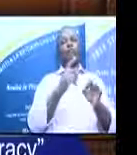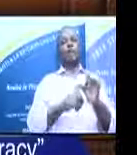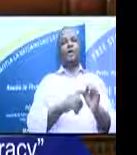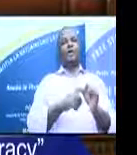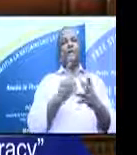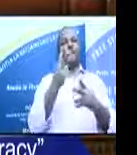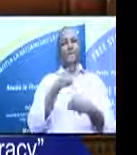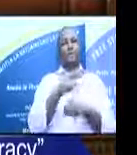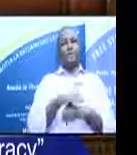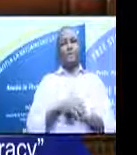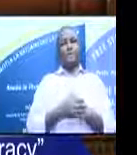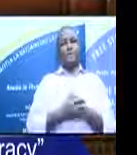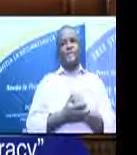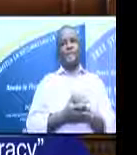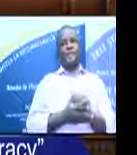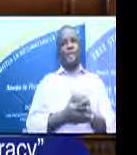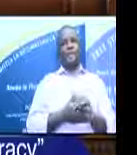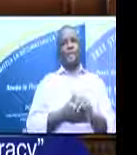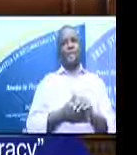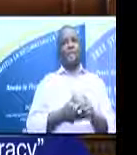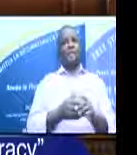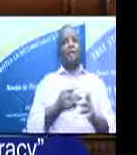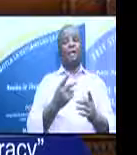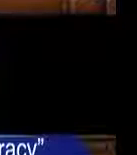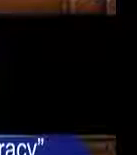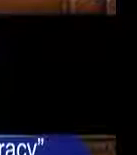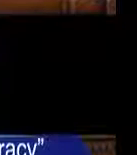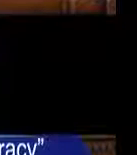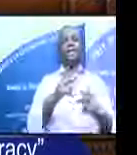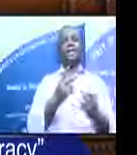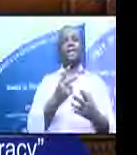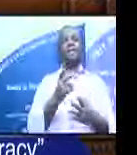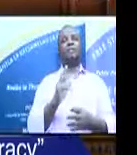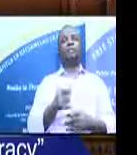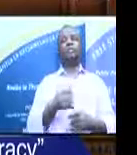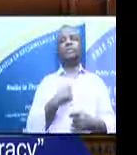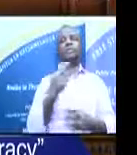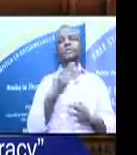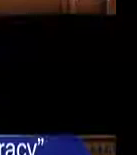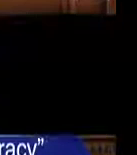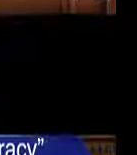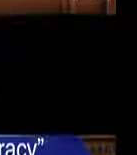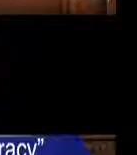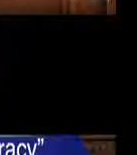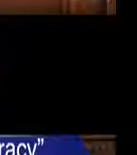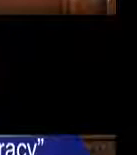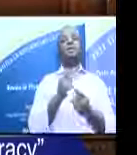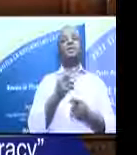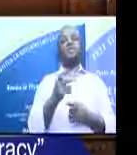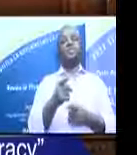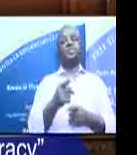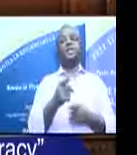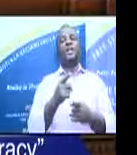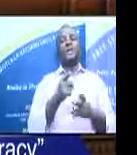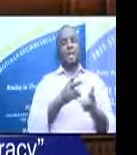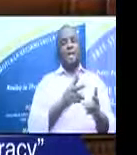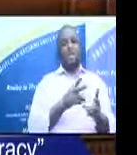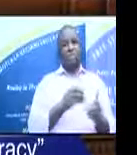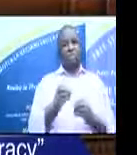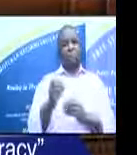qualified opinion. The Auditor General also reported that the department incorrectly